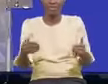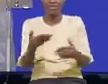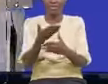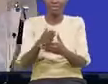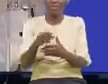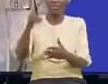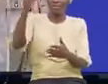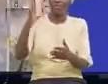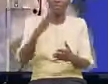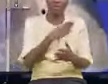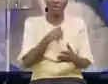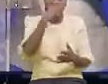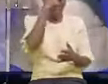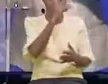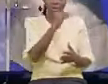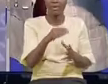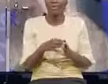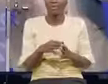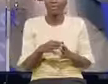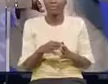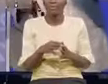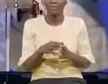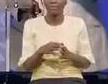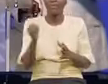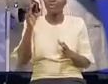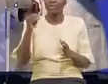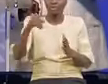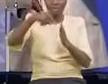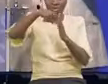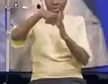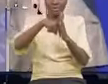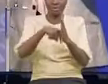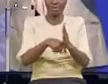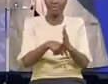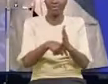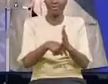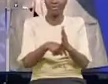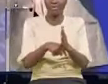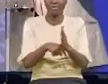Edo yi ke ma amegbetɔ kple mawu dome. Ede to aɖe gbegbe.